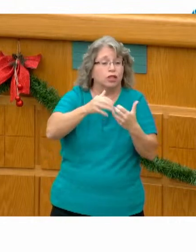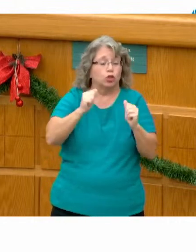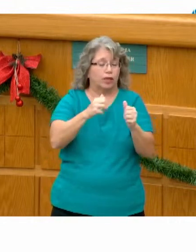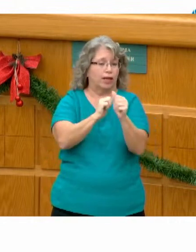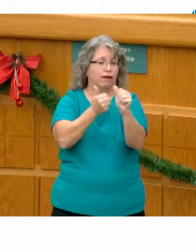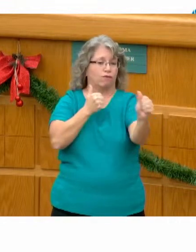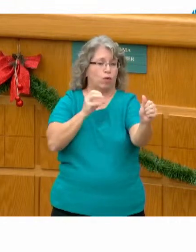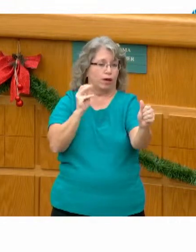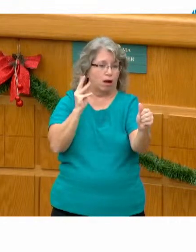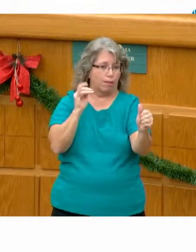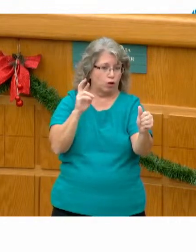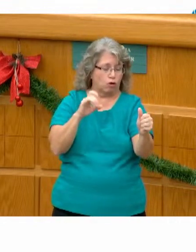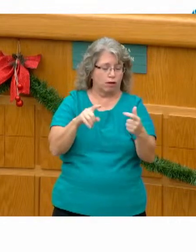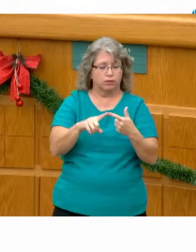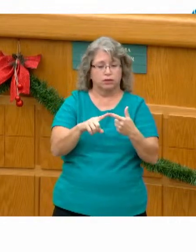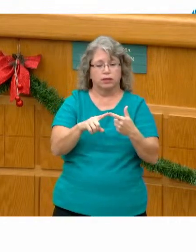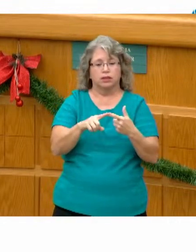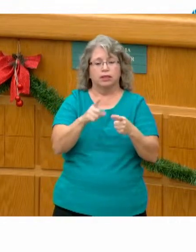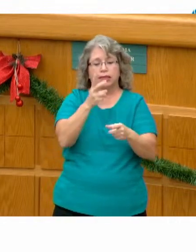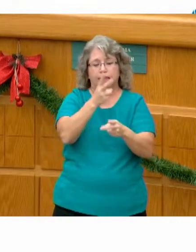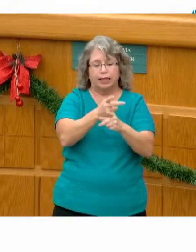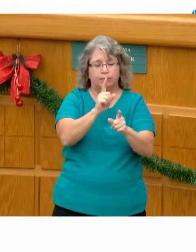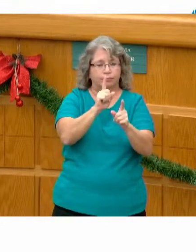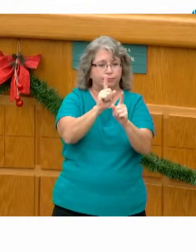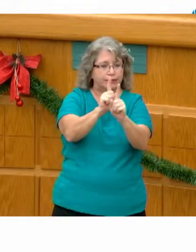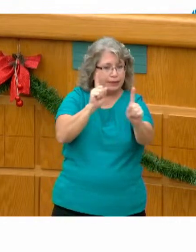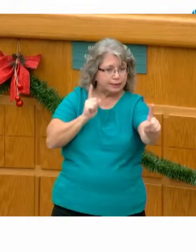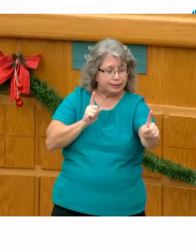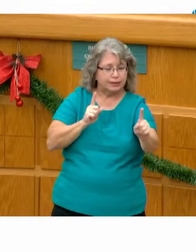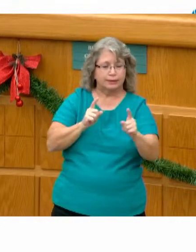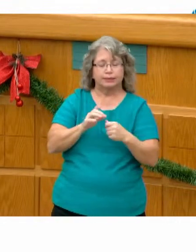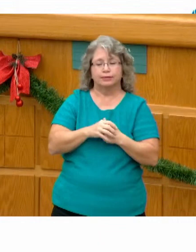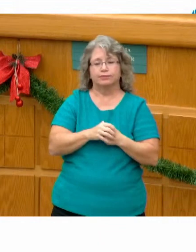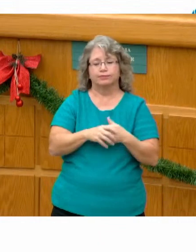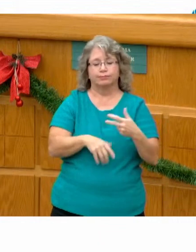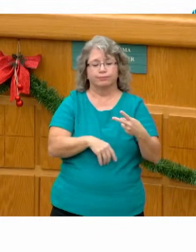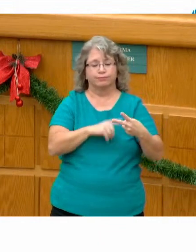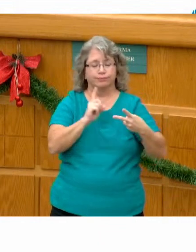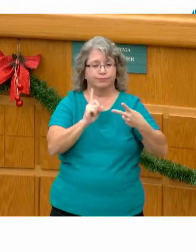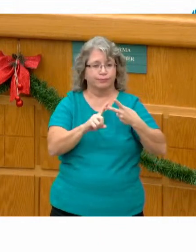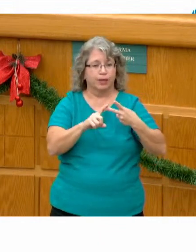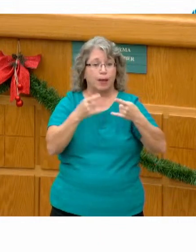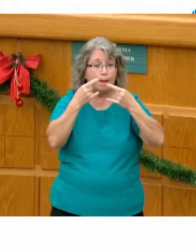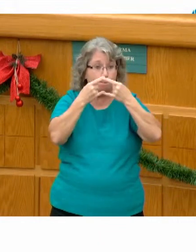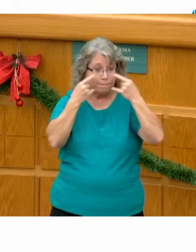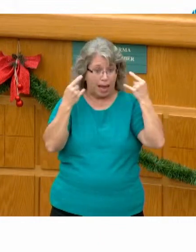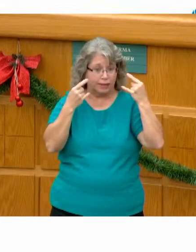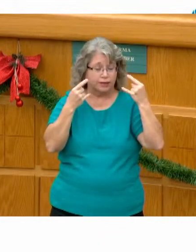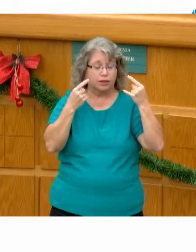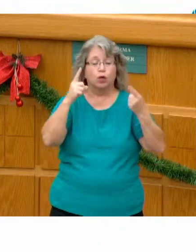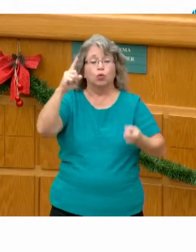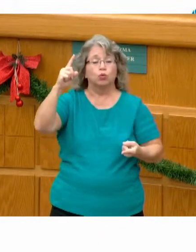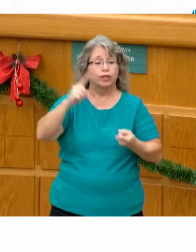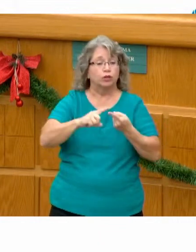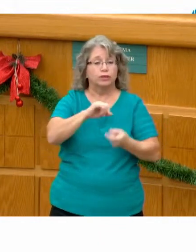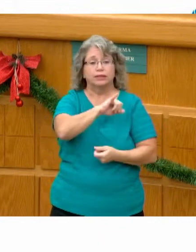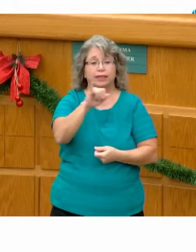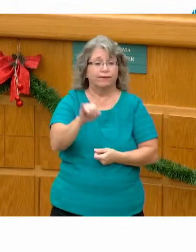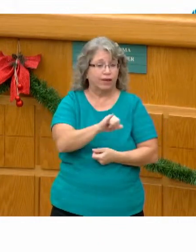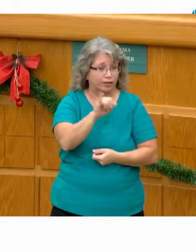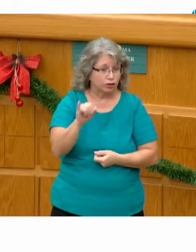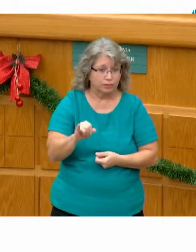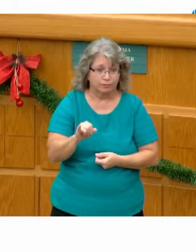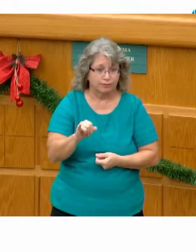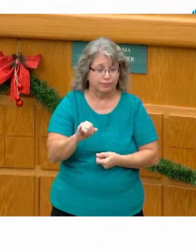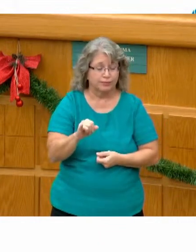try to avoid going to large events with a lot of people. 2, masking reduces infections. Masking is